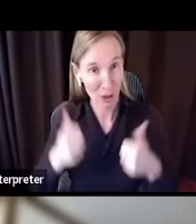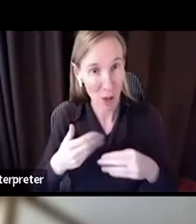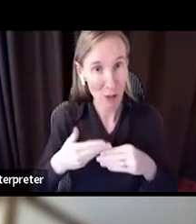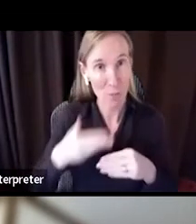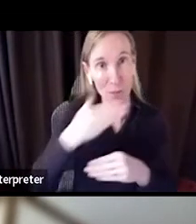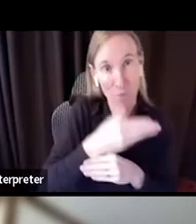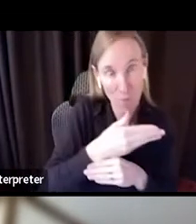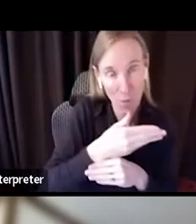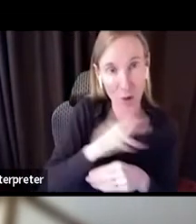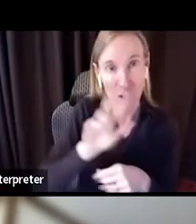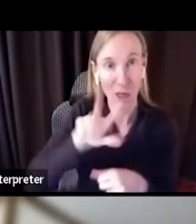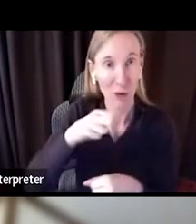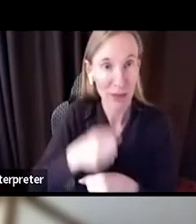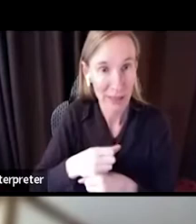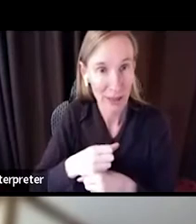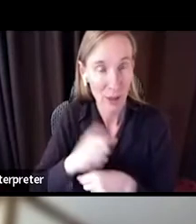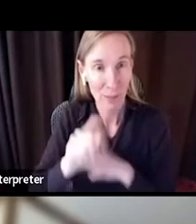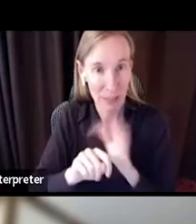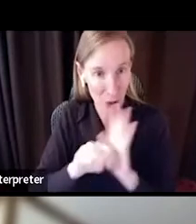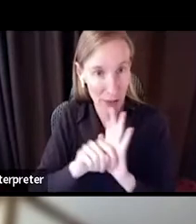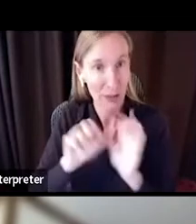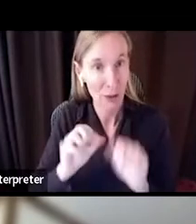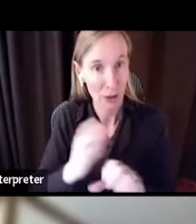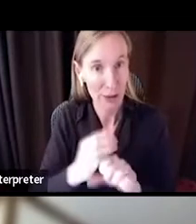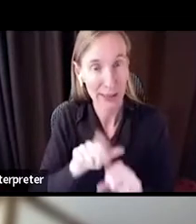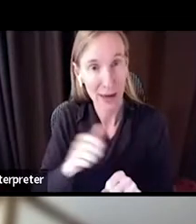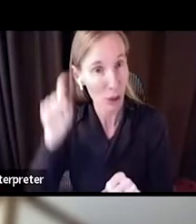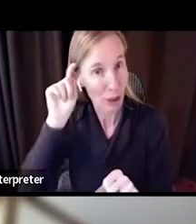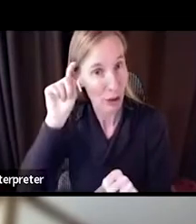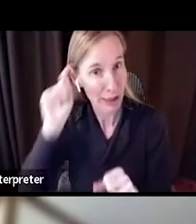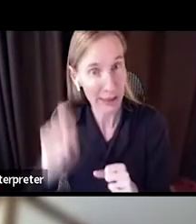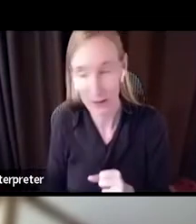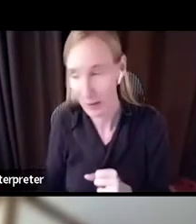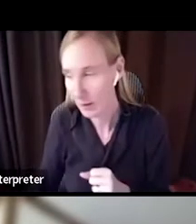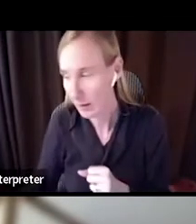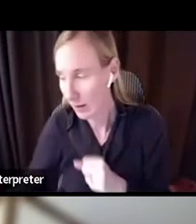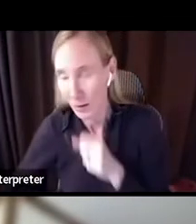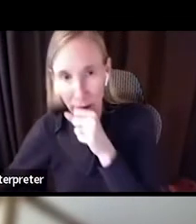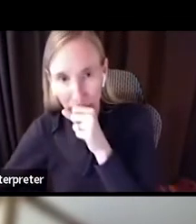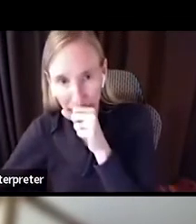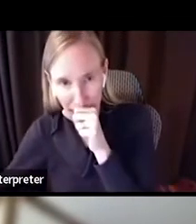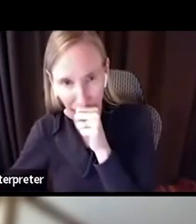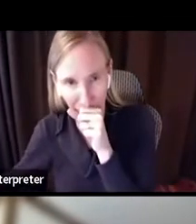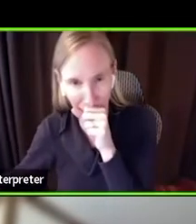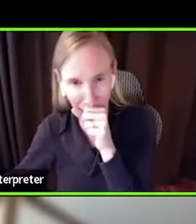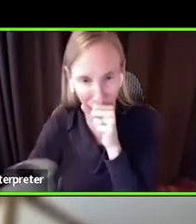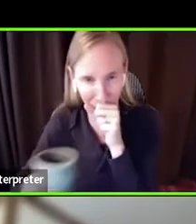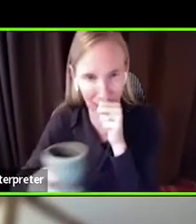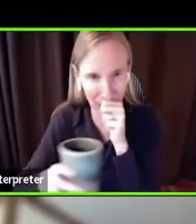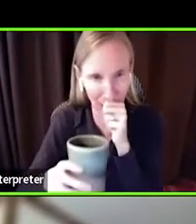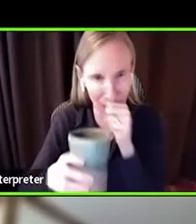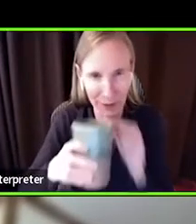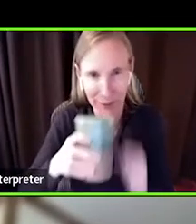period or something akin to that or related, that you could,